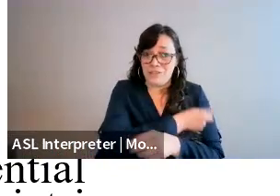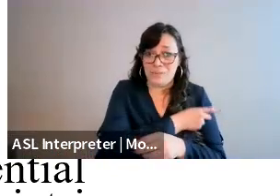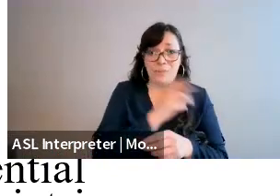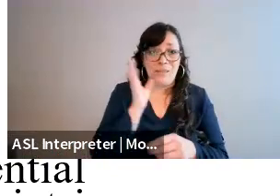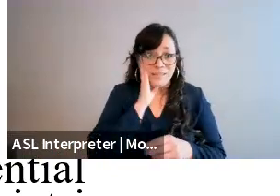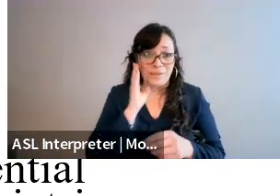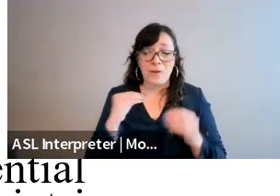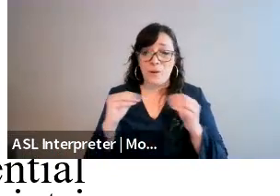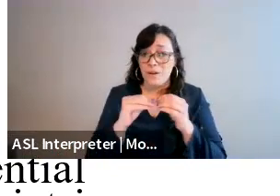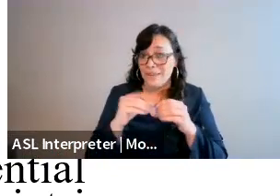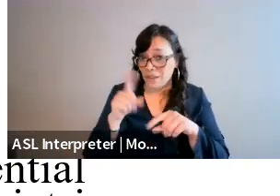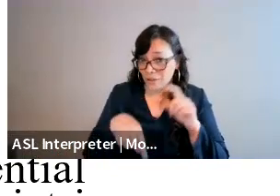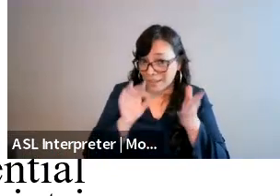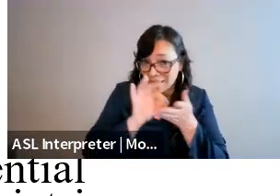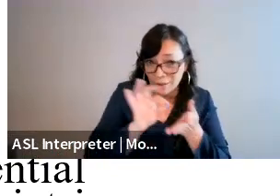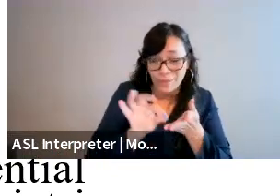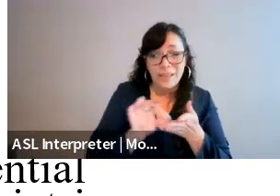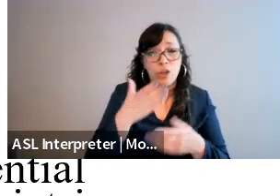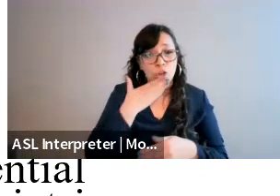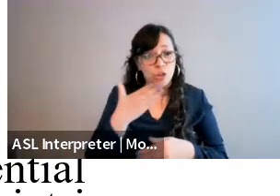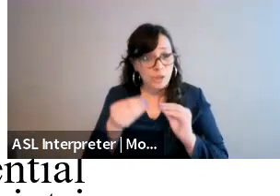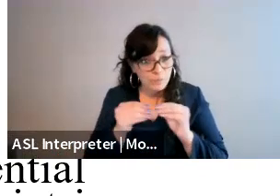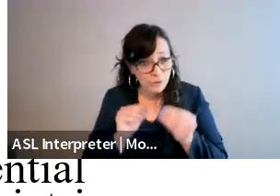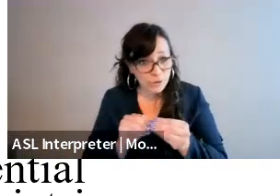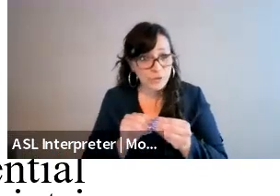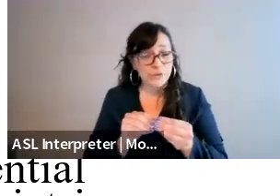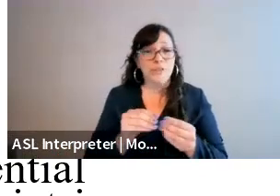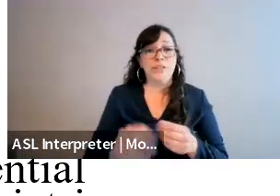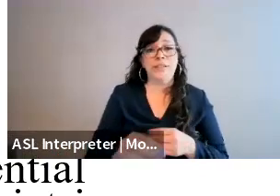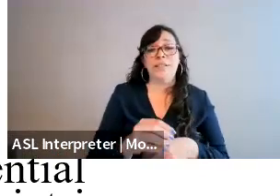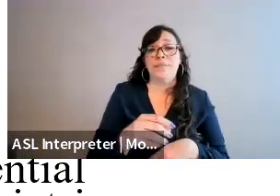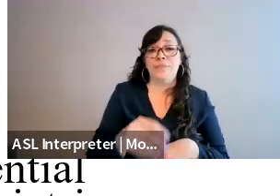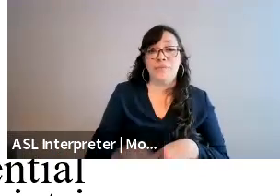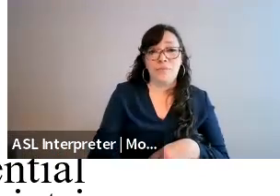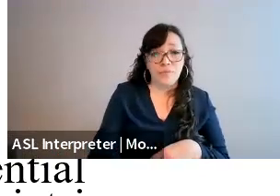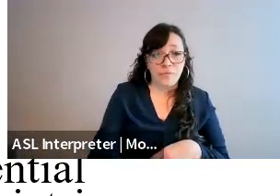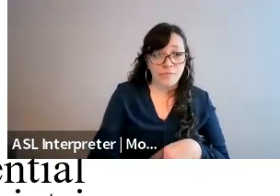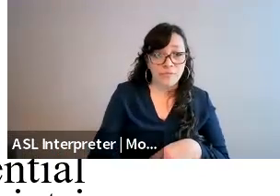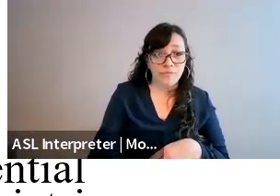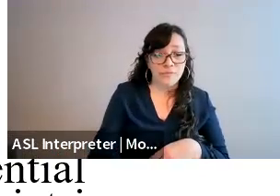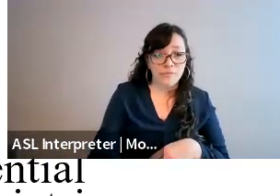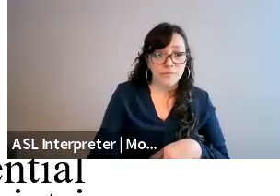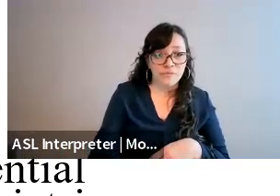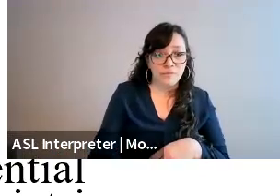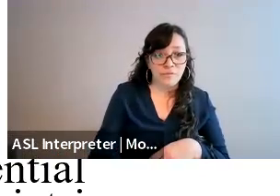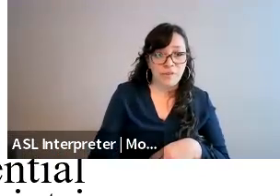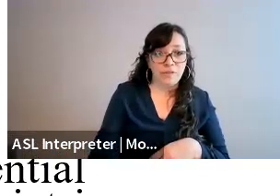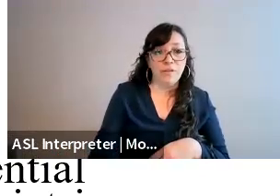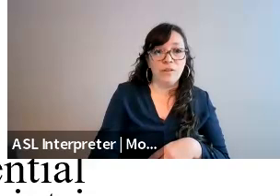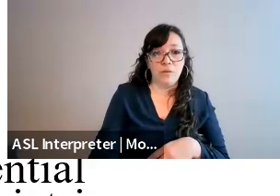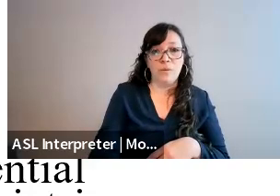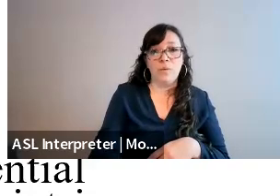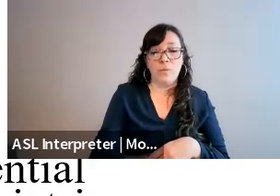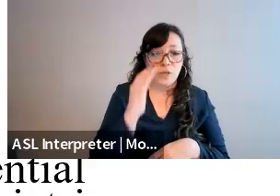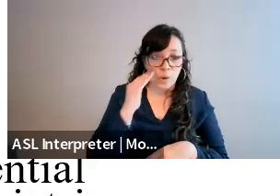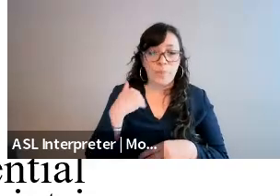couldn't count. They didn't have good numbers for the emergency room psychiatric beds. And we know that 70% of hospitals are boarding in